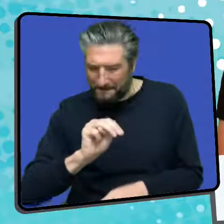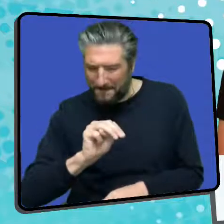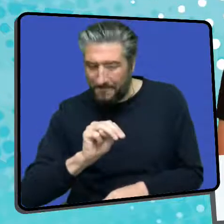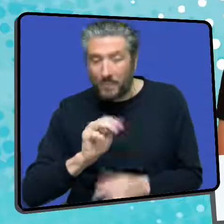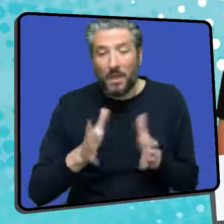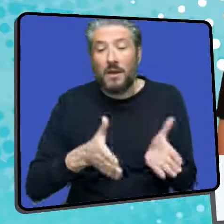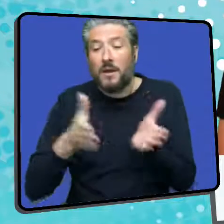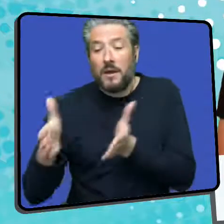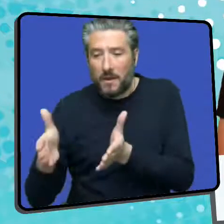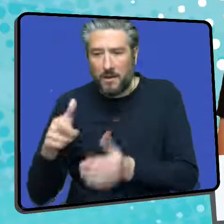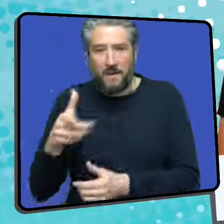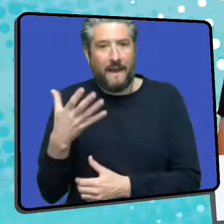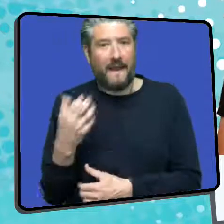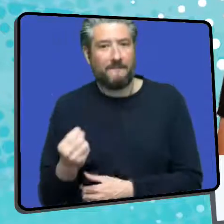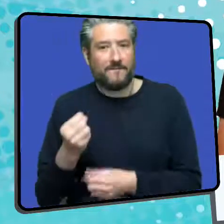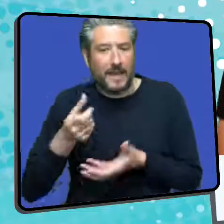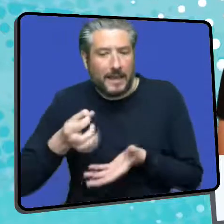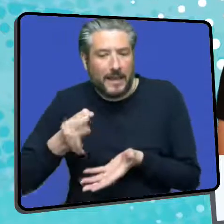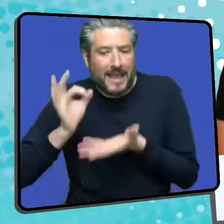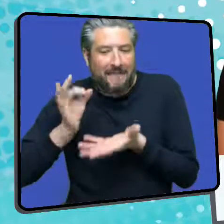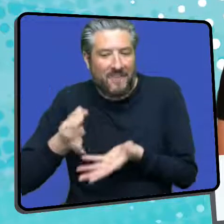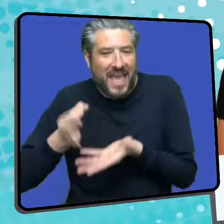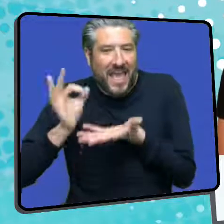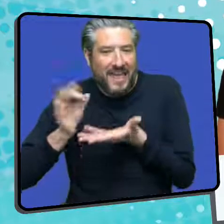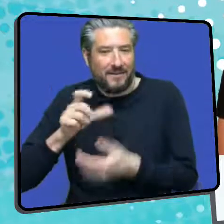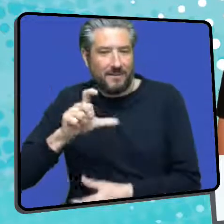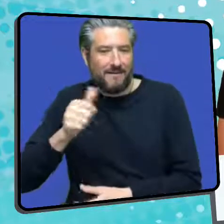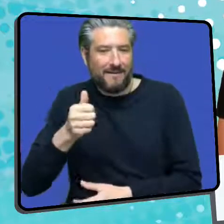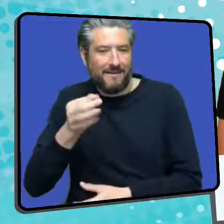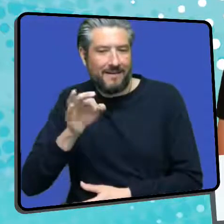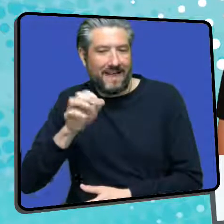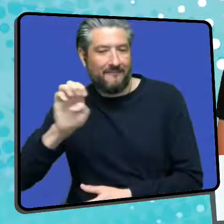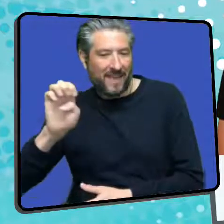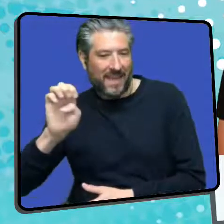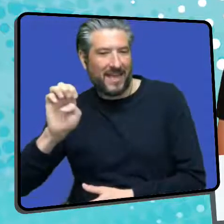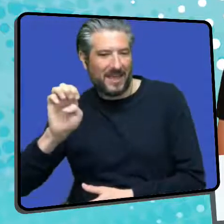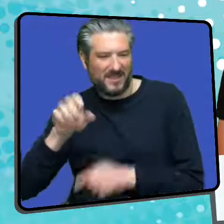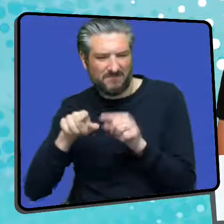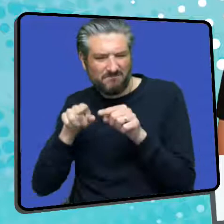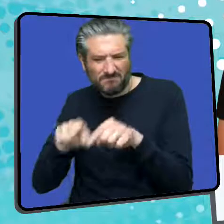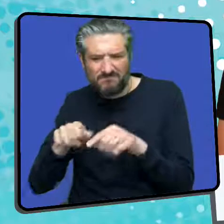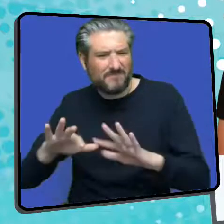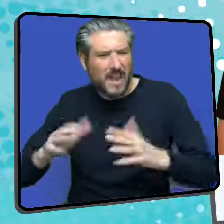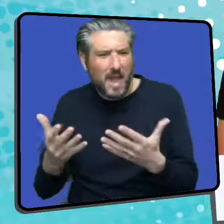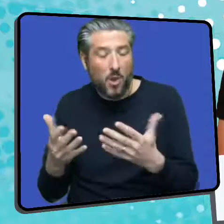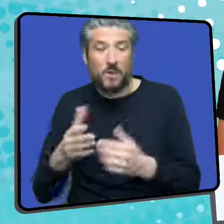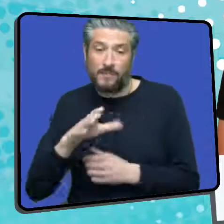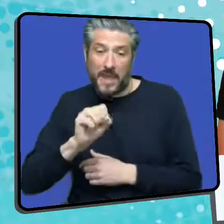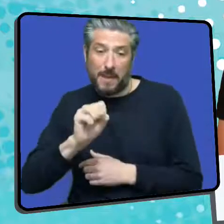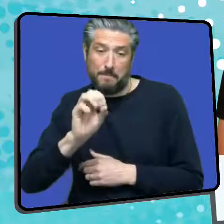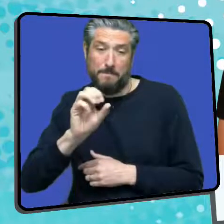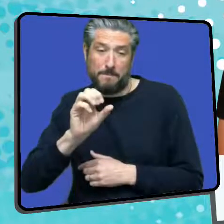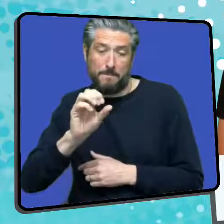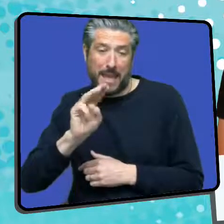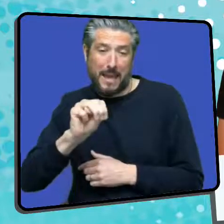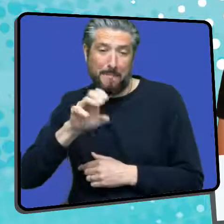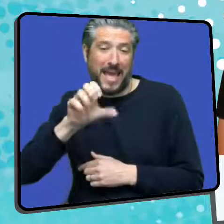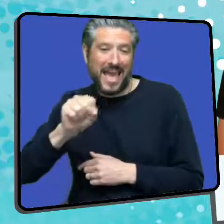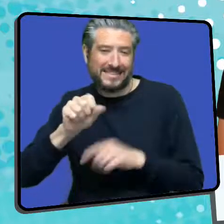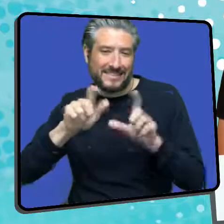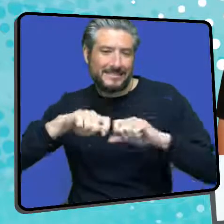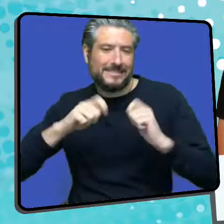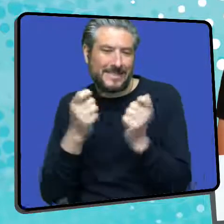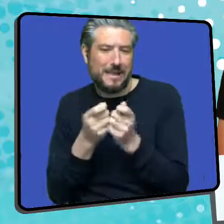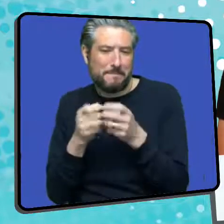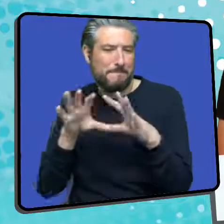a friendly Teams meeting where, yeah, we can all just stay connected for 30 minutes after the show. So hopefully you can join us